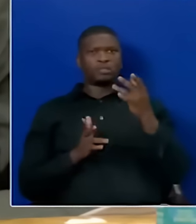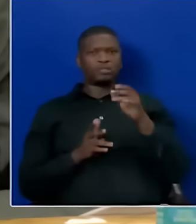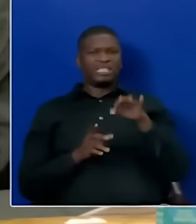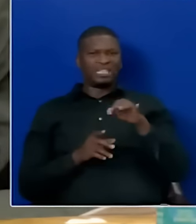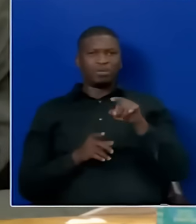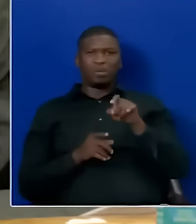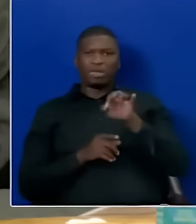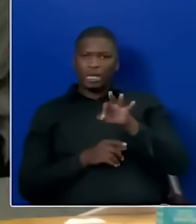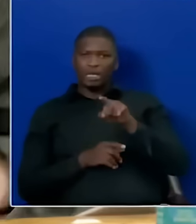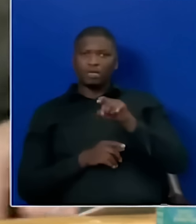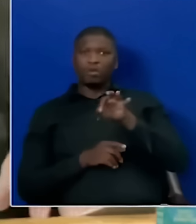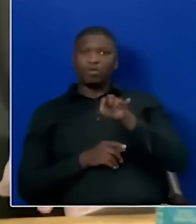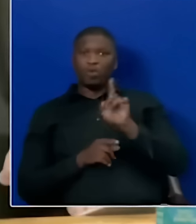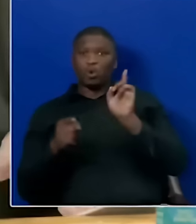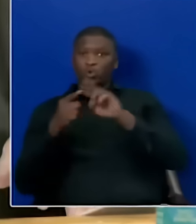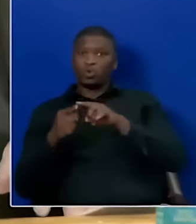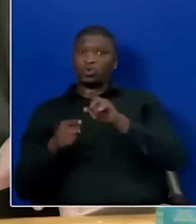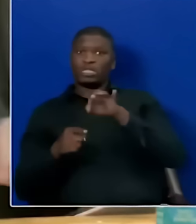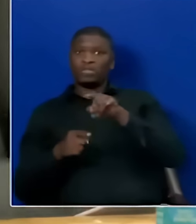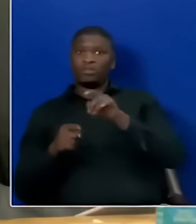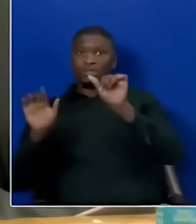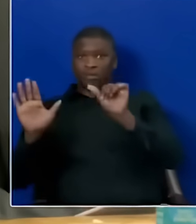and 13.6.